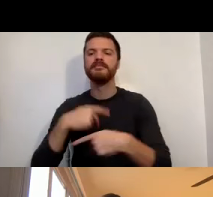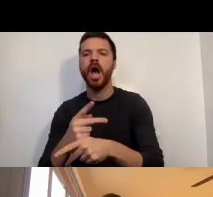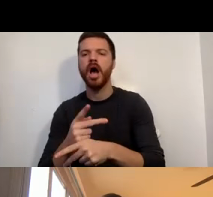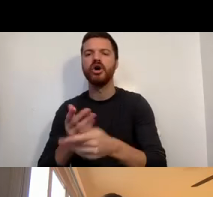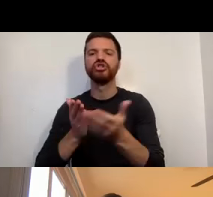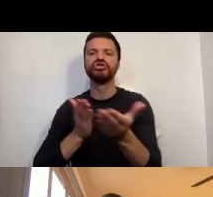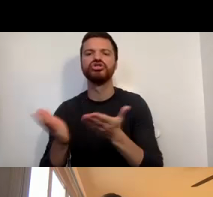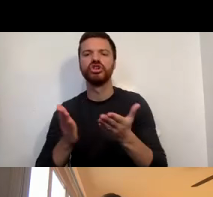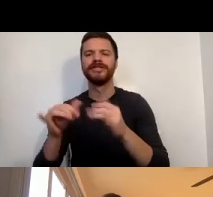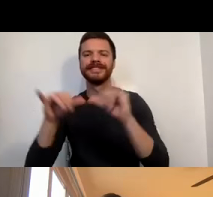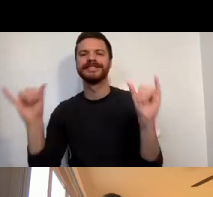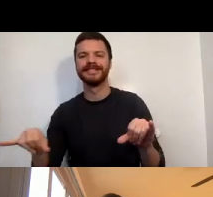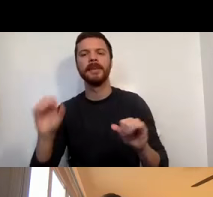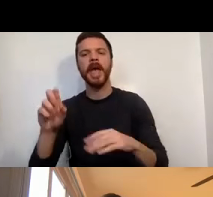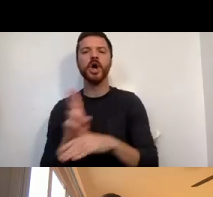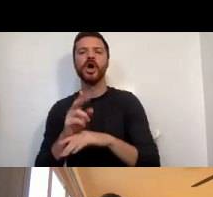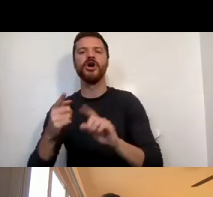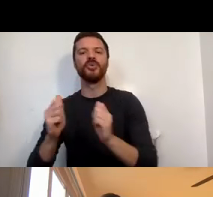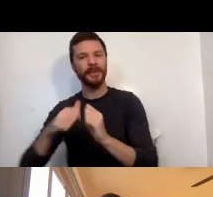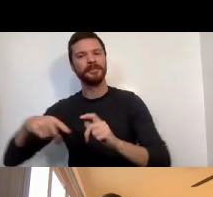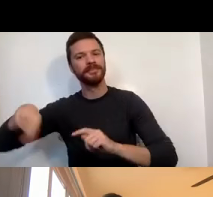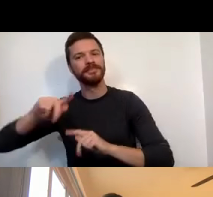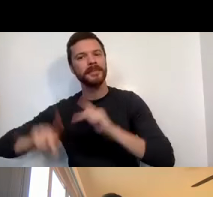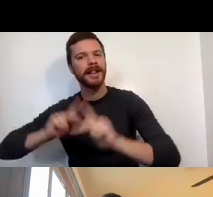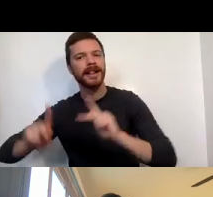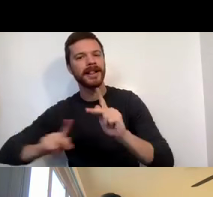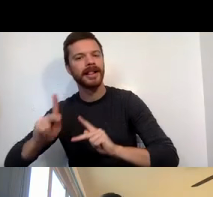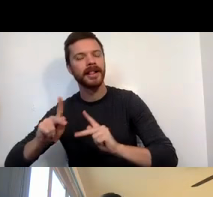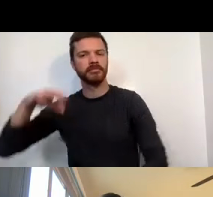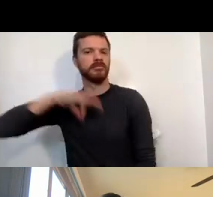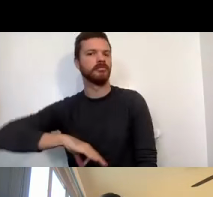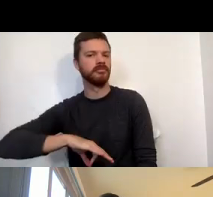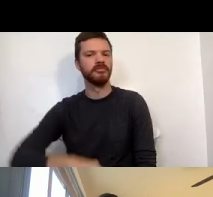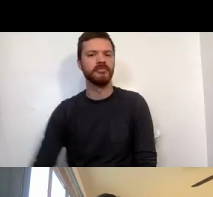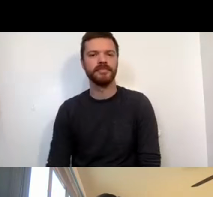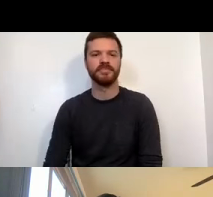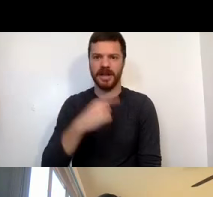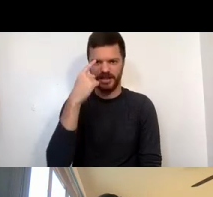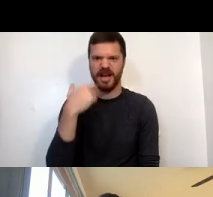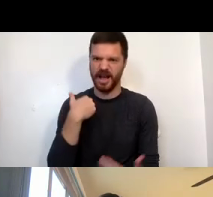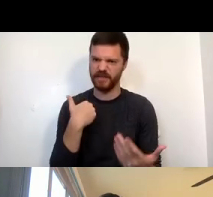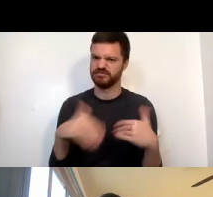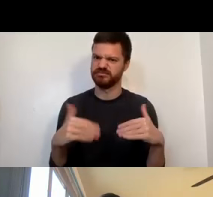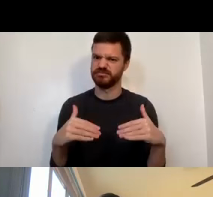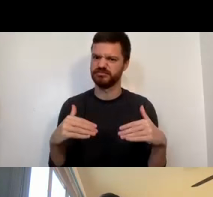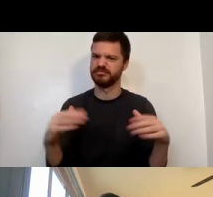to people. It's really as simple as that. So in that sense, I think there's a real affinity between the core